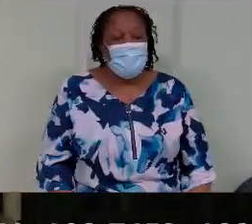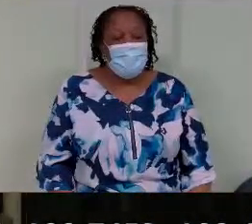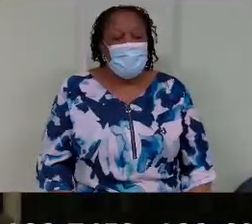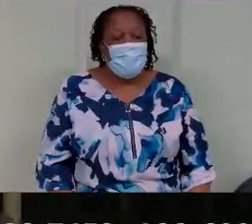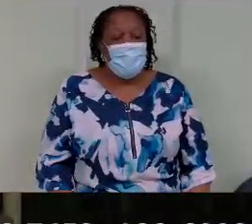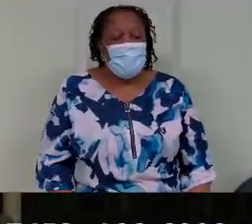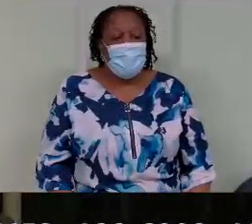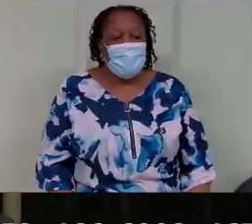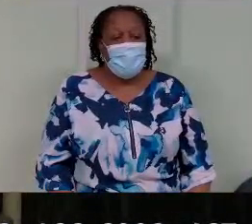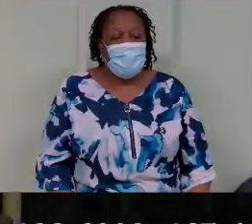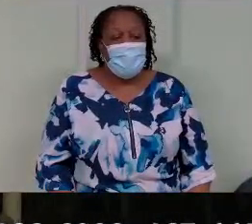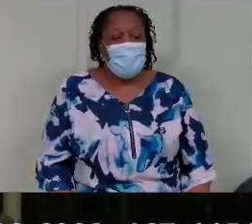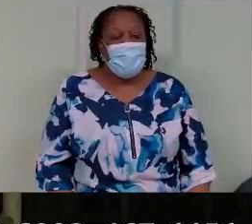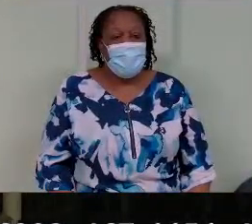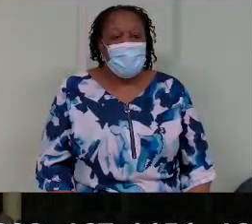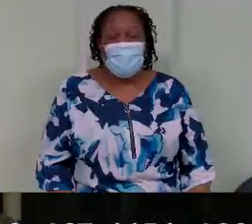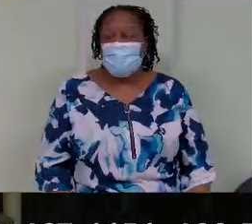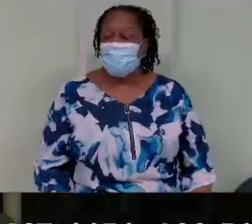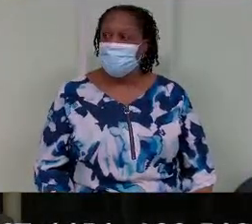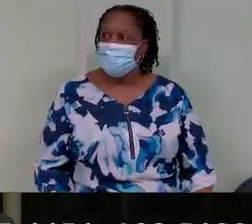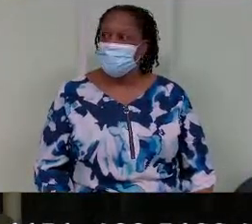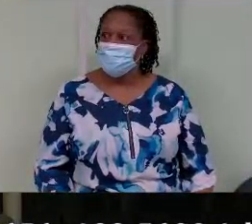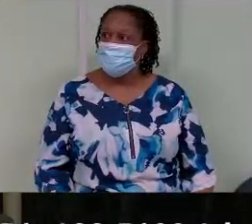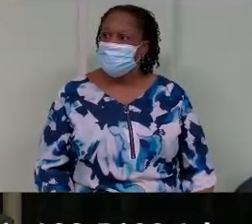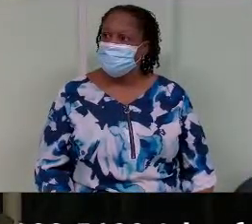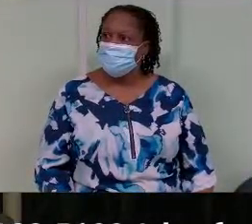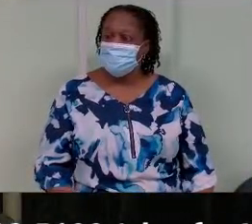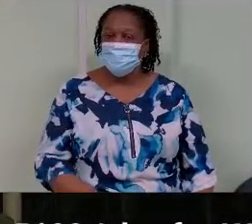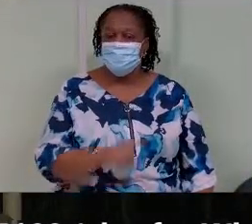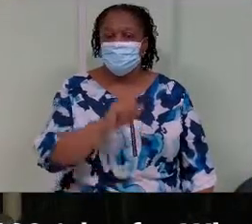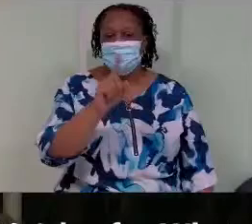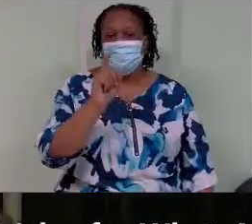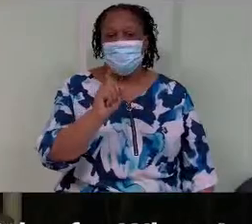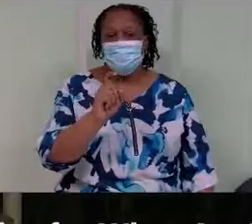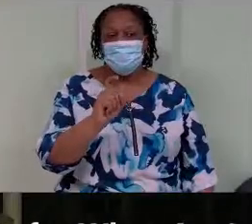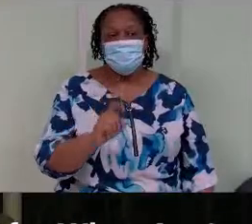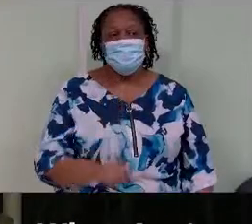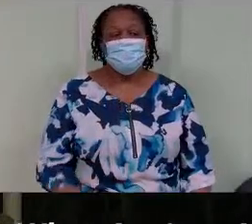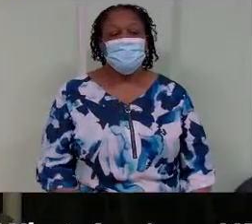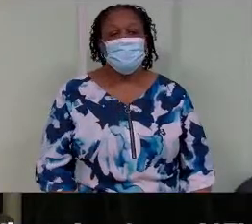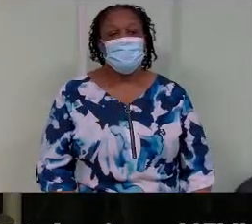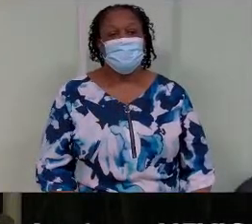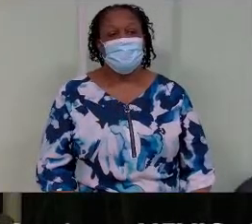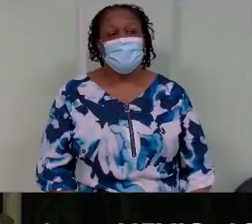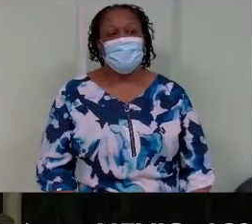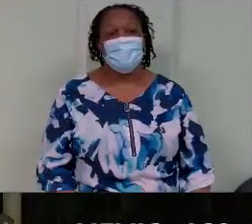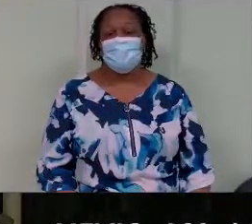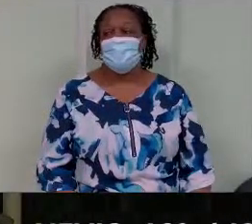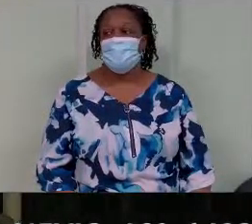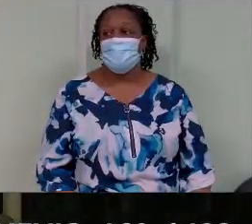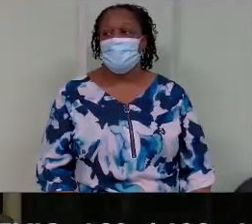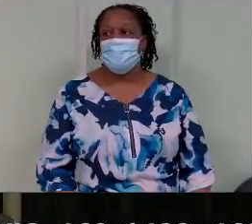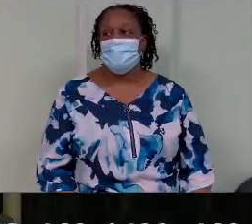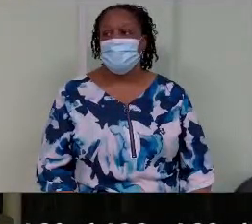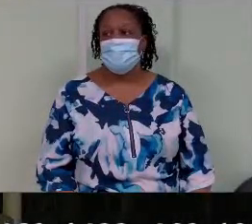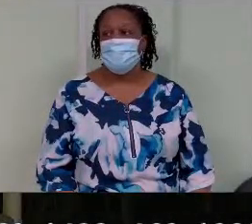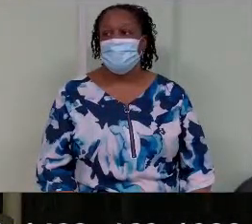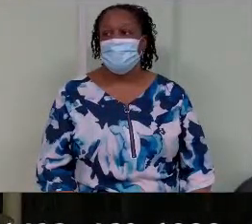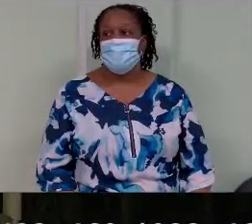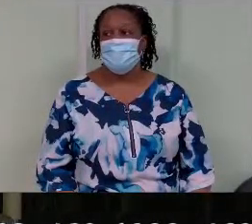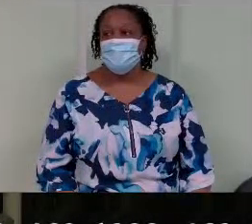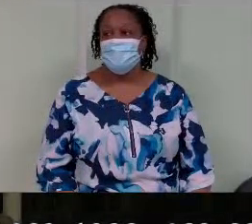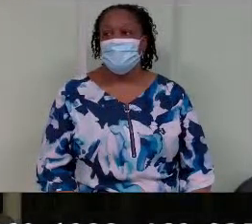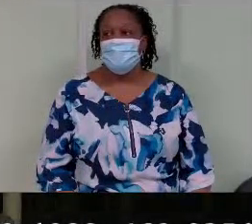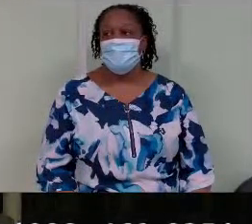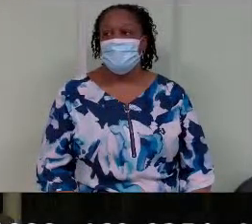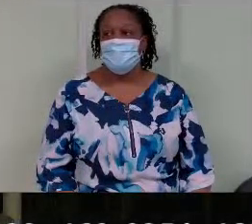Thank you, Dr. Laws. The seventh question, with our borders due to open in October, how prepared are we for